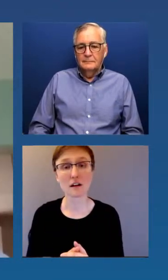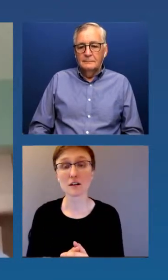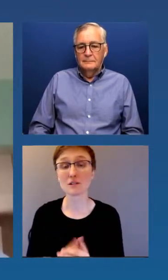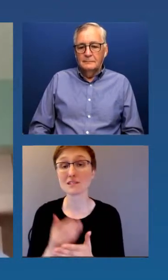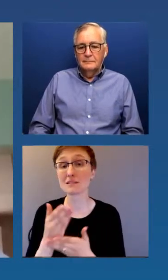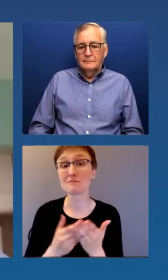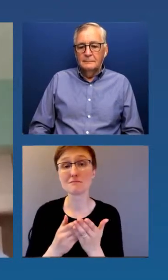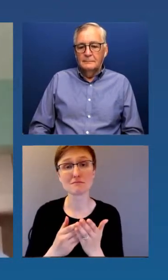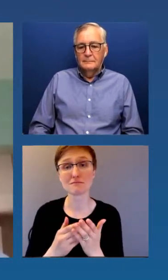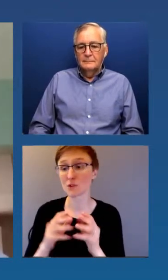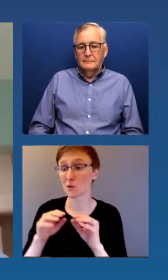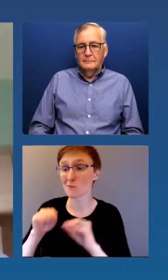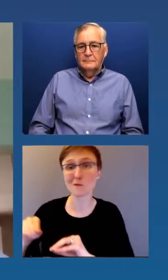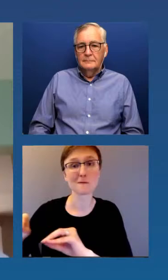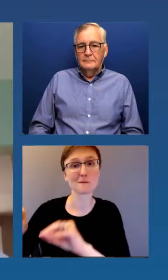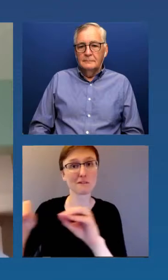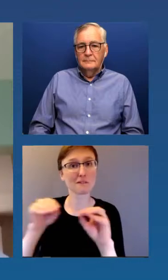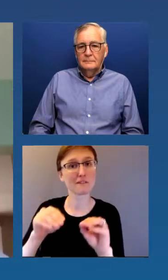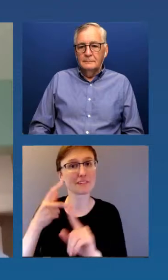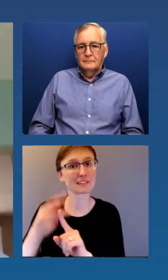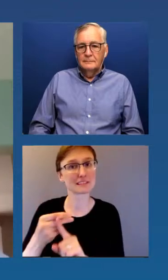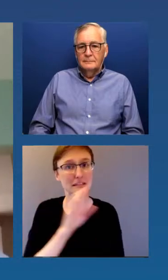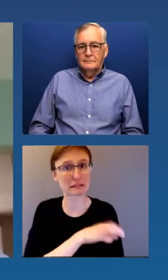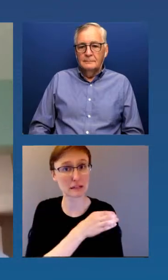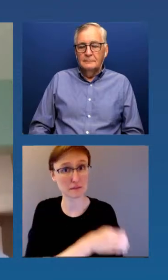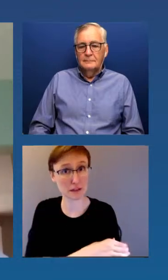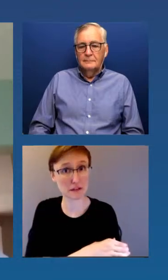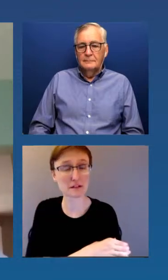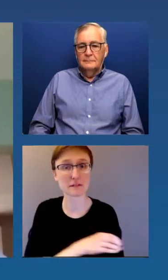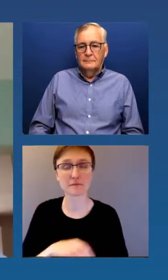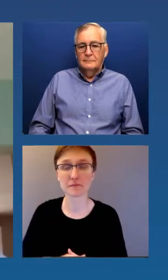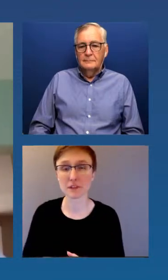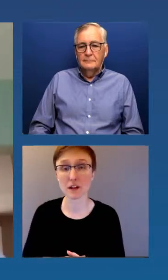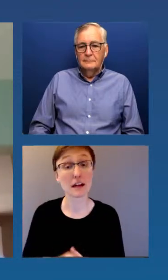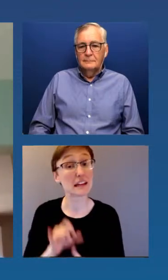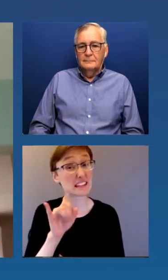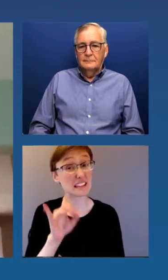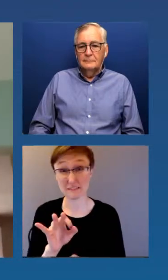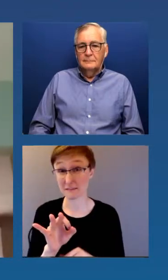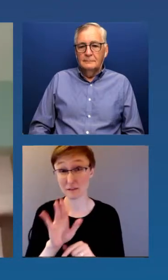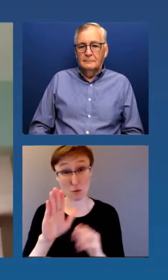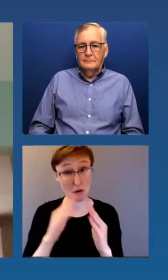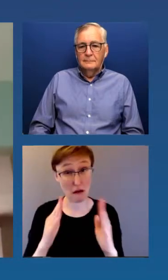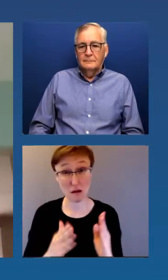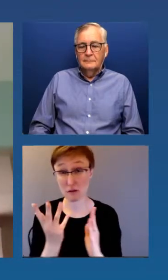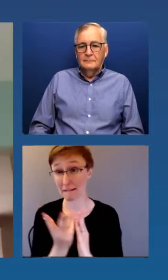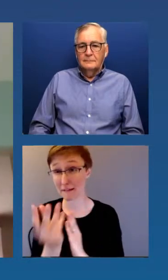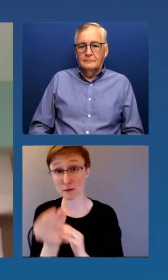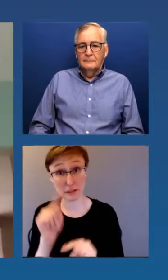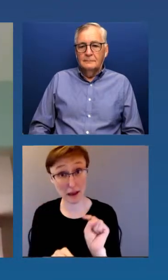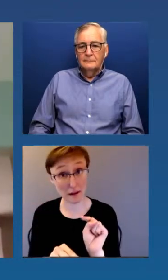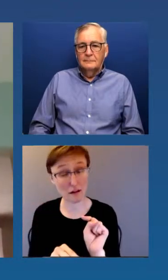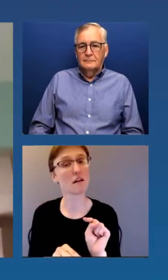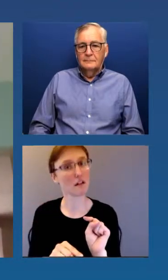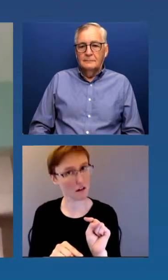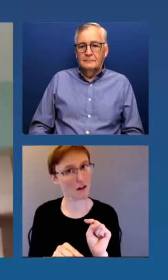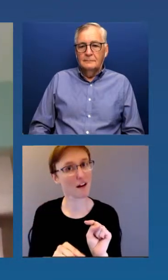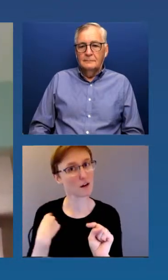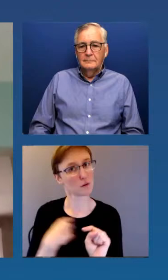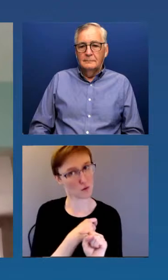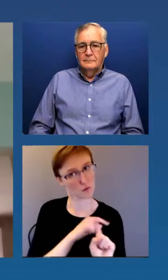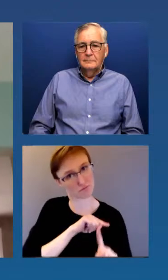workplaces. Vaccination for homebound people is also offered. If you are vaccinated, thank you for doing your